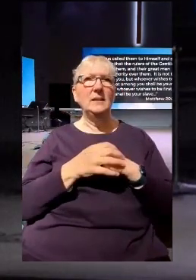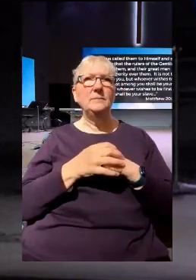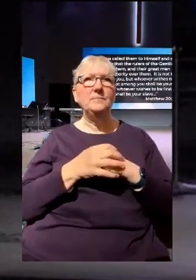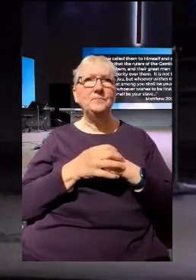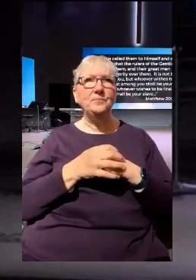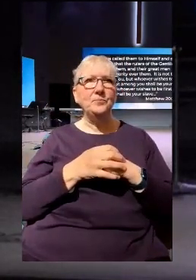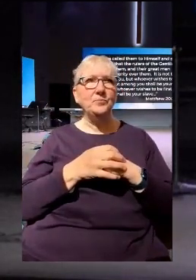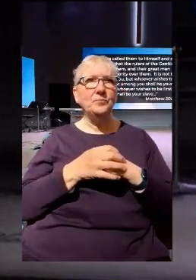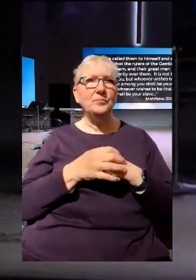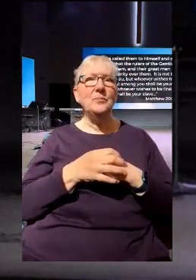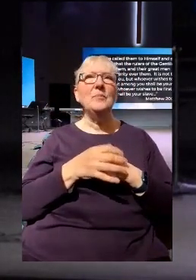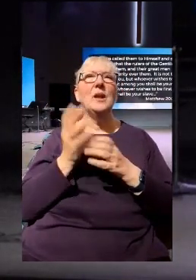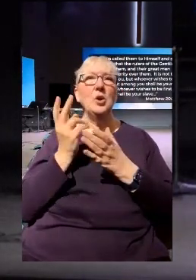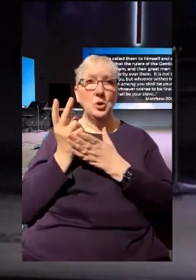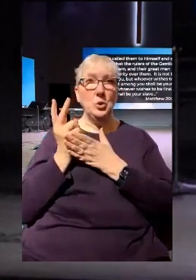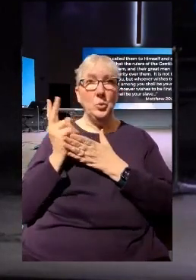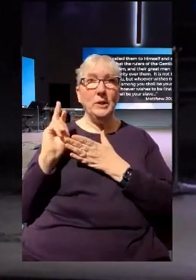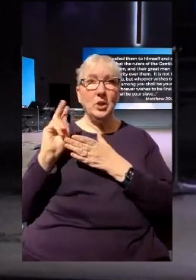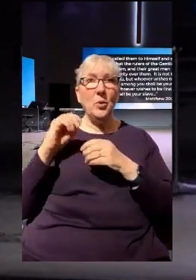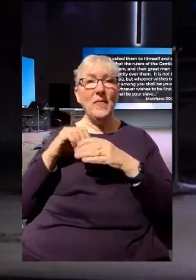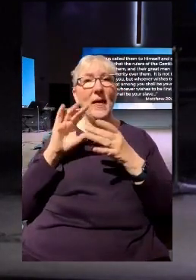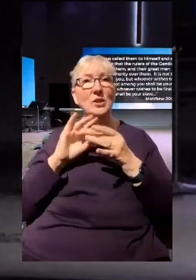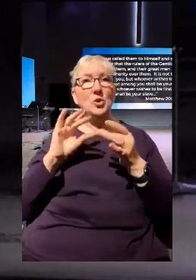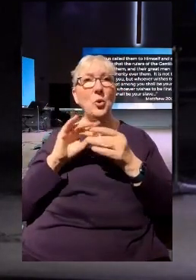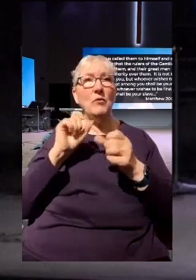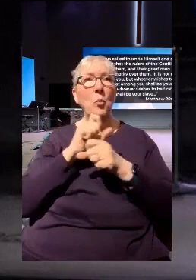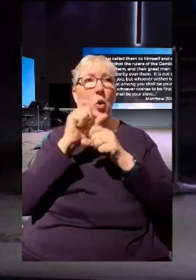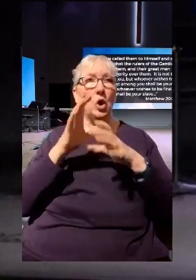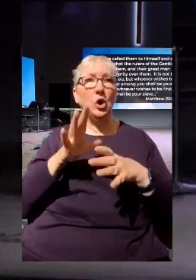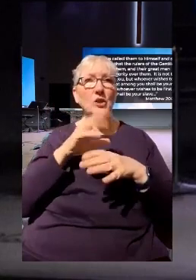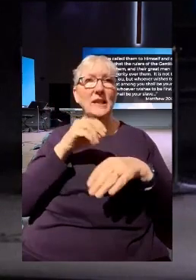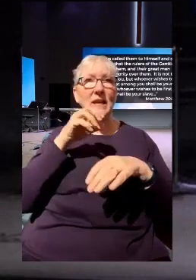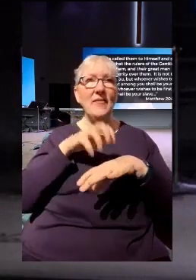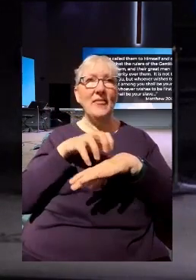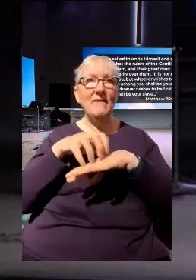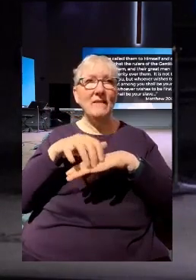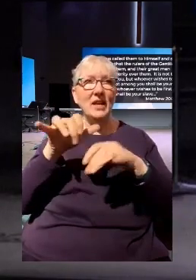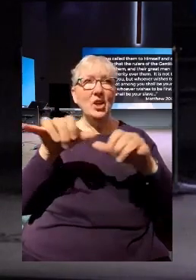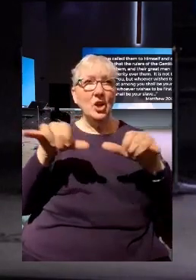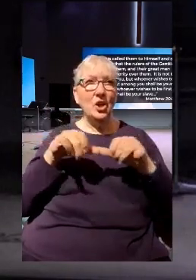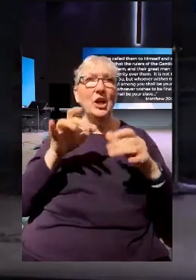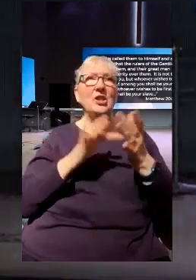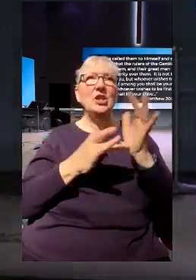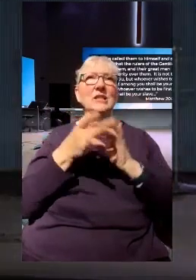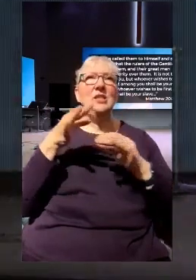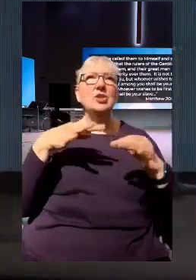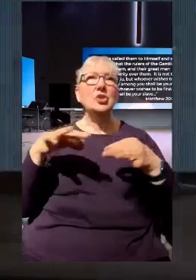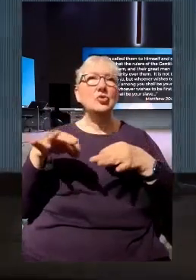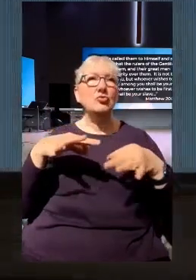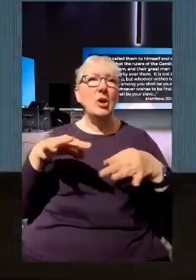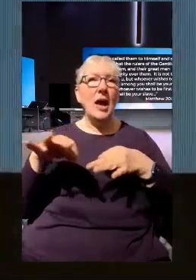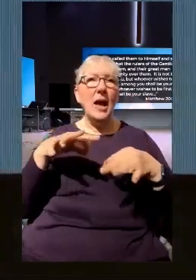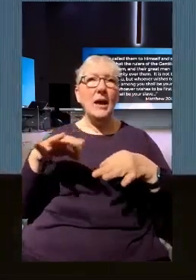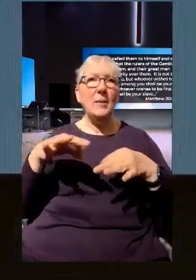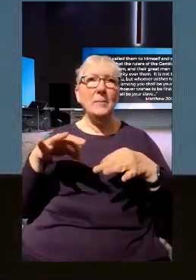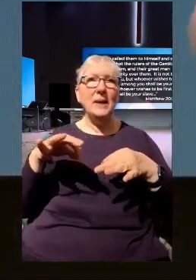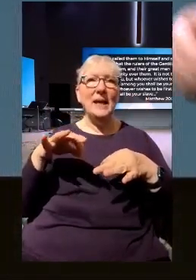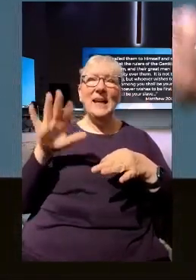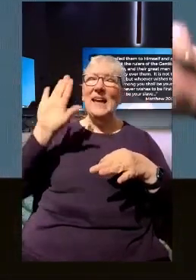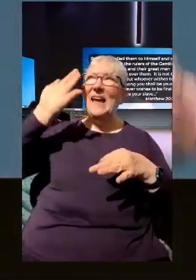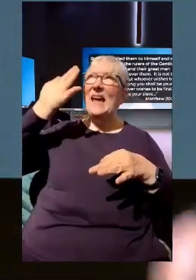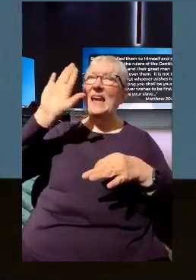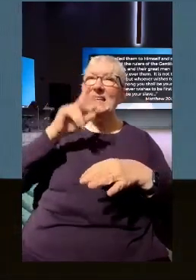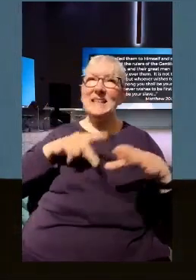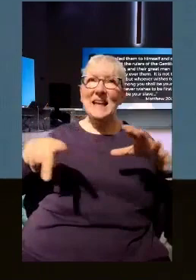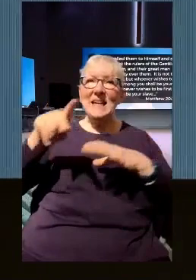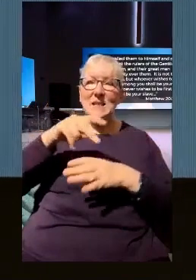2 weeks ago, in the parable of the workers in the vineyard, when Jesus described his right-side-up kingdom to people living in this